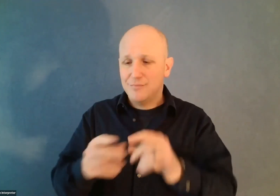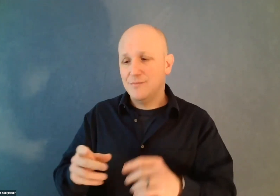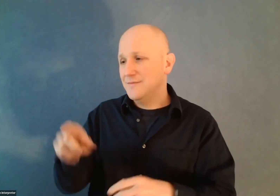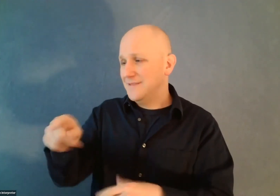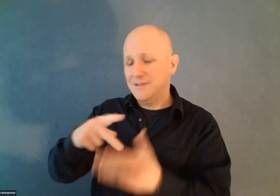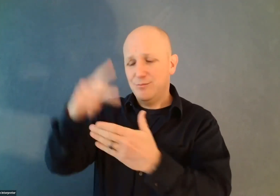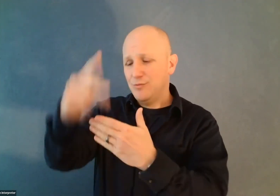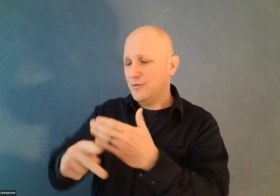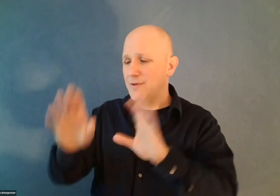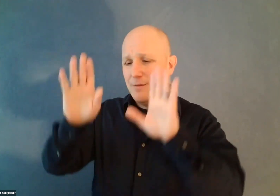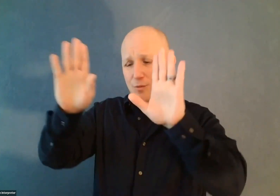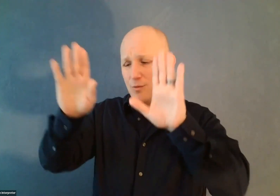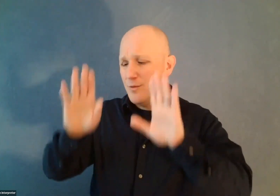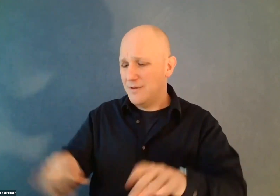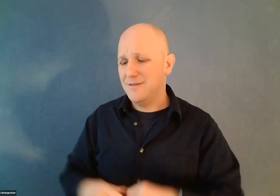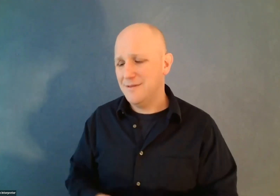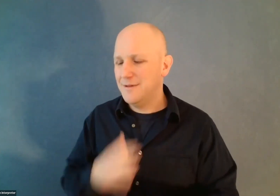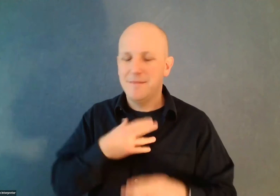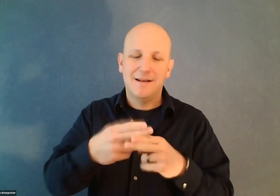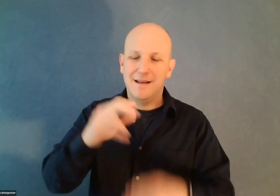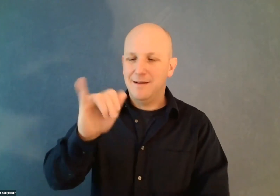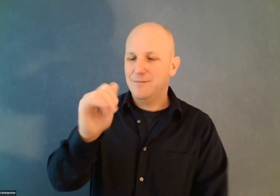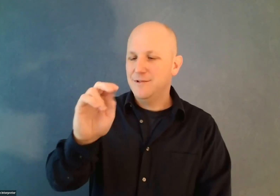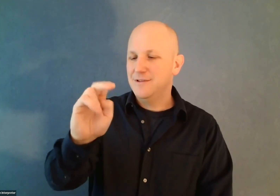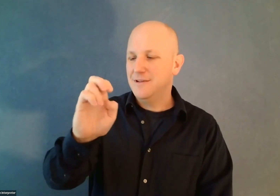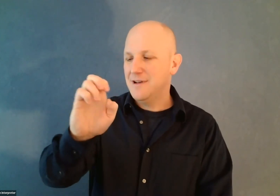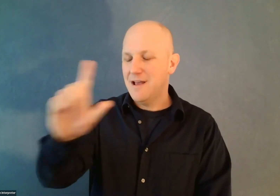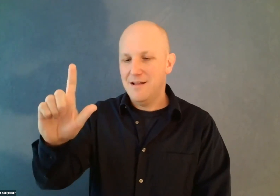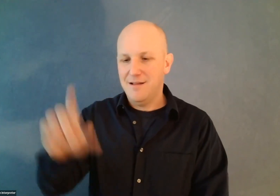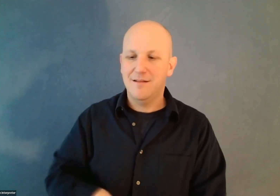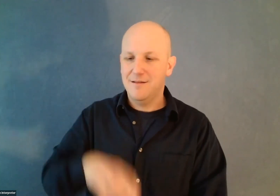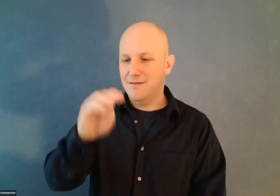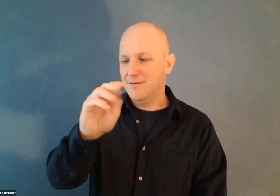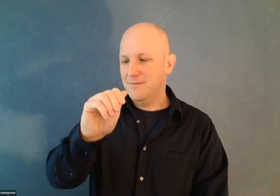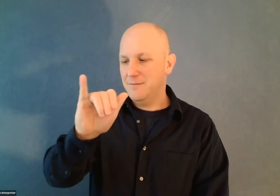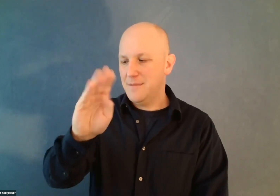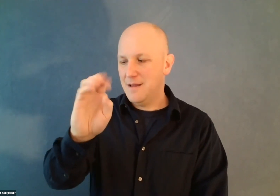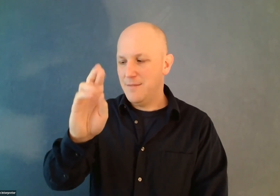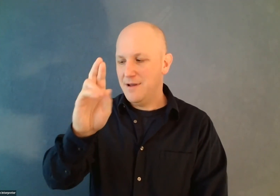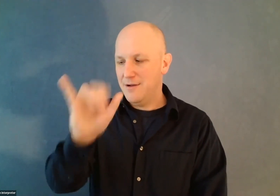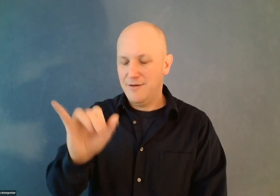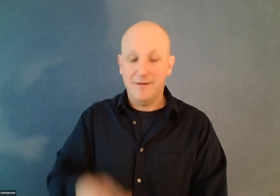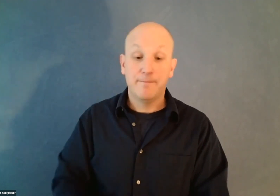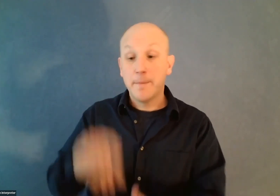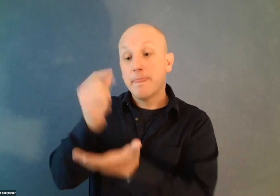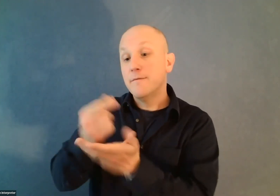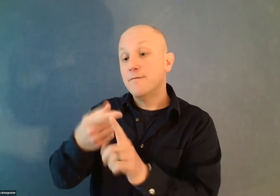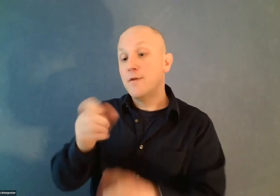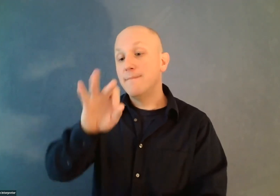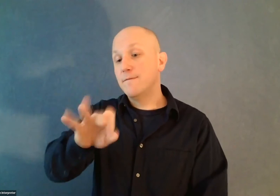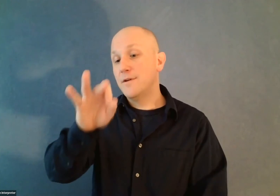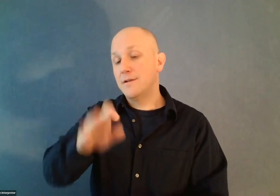so my name is Janelle Mayberry, and I graduated from Fresno City in law and